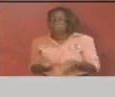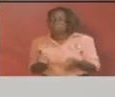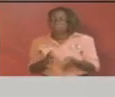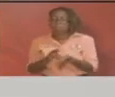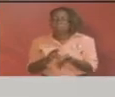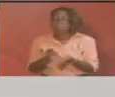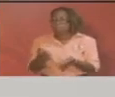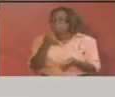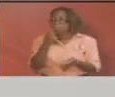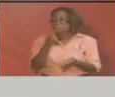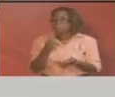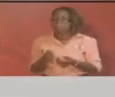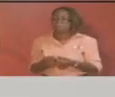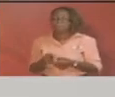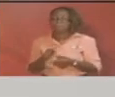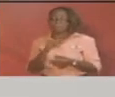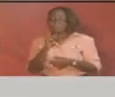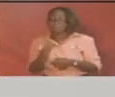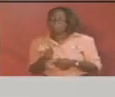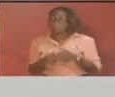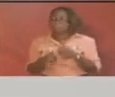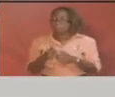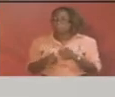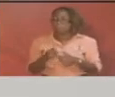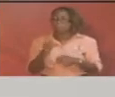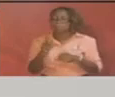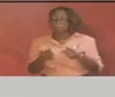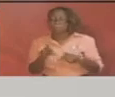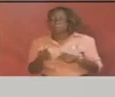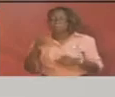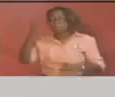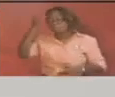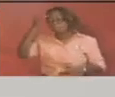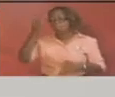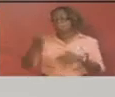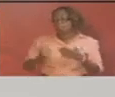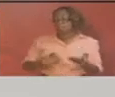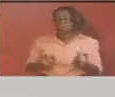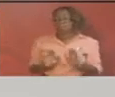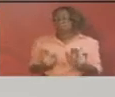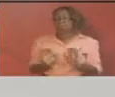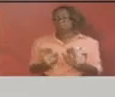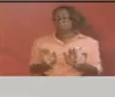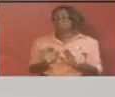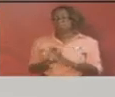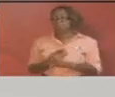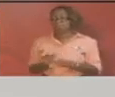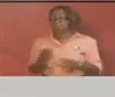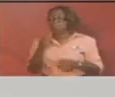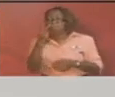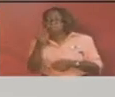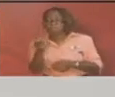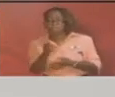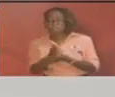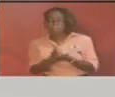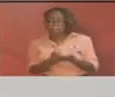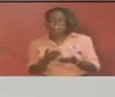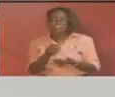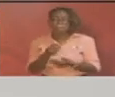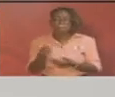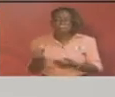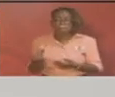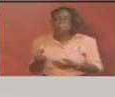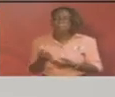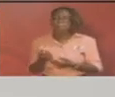untowards or cause the demise of any particular patient, but we have noted it in our setting as a clinical manifestation or